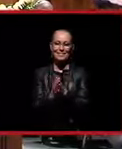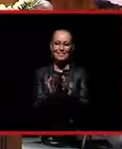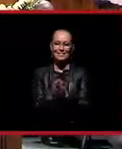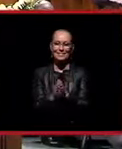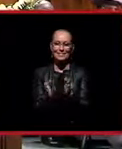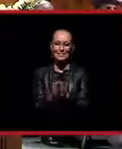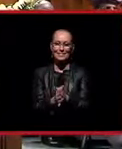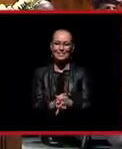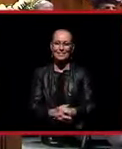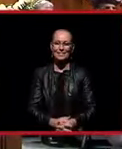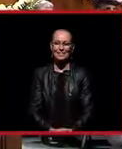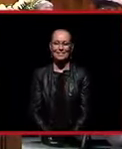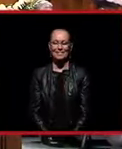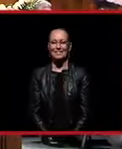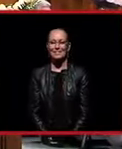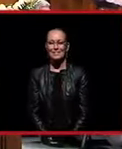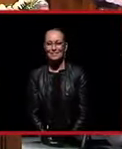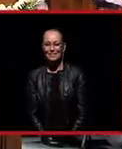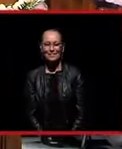Okay.